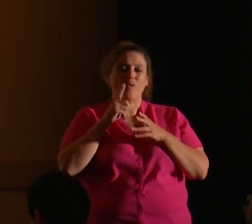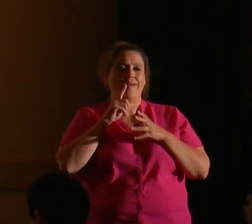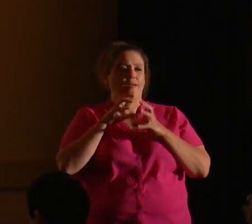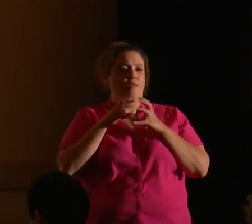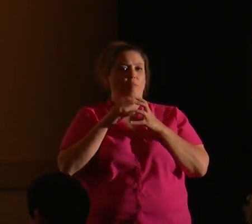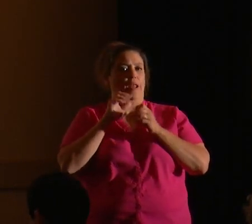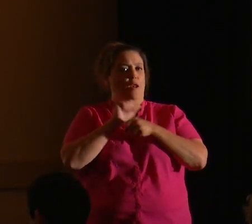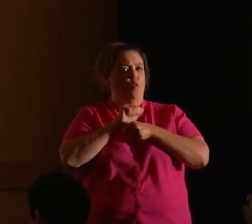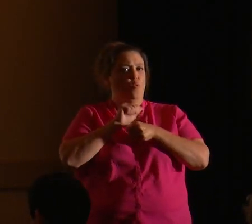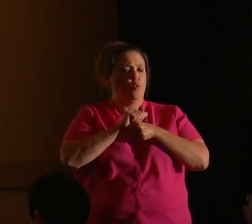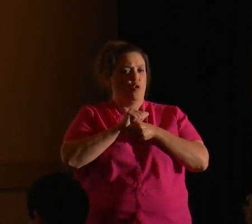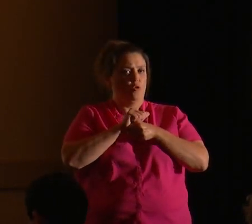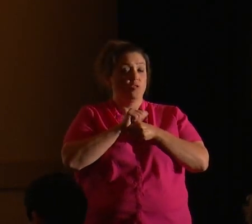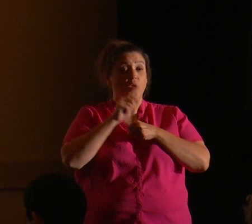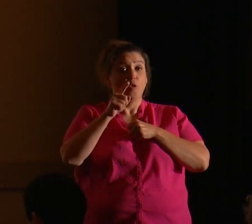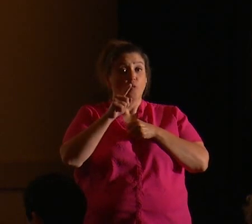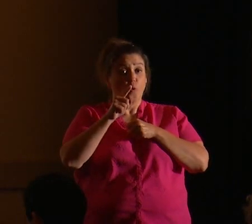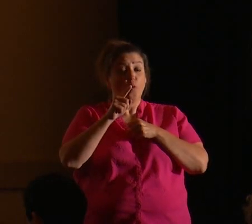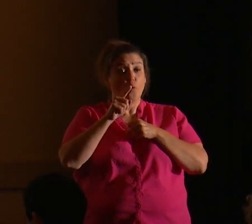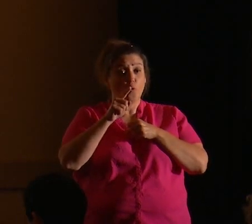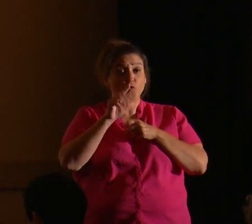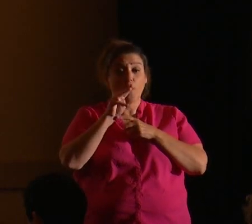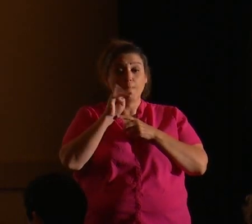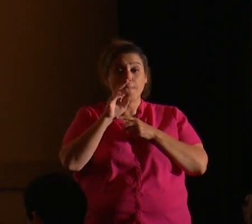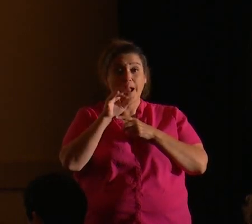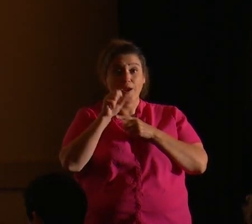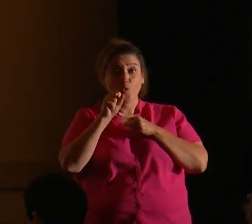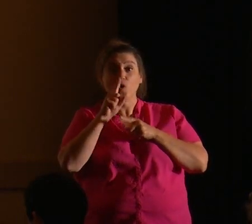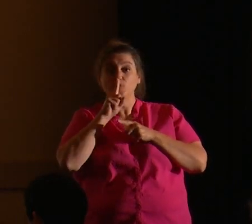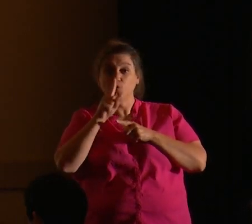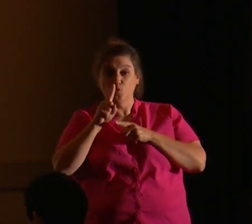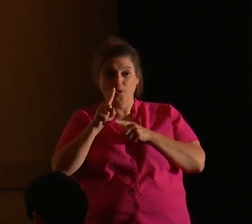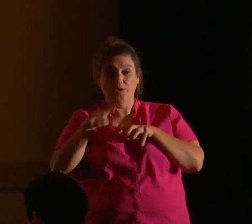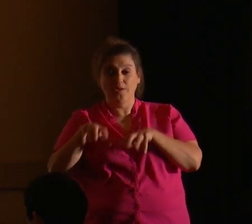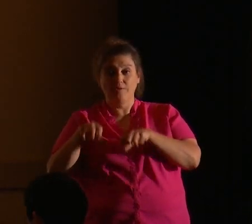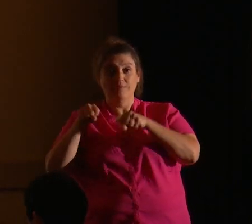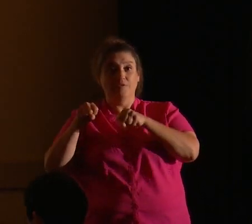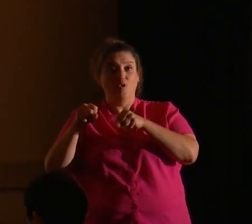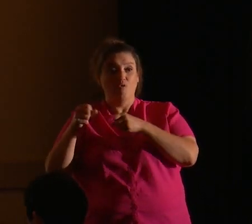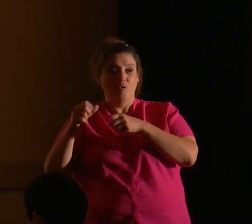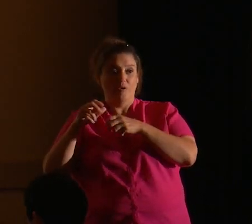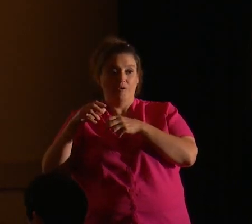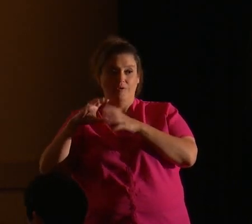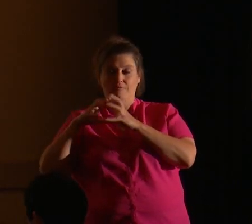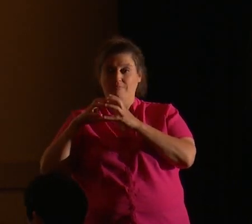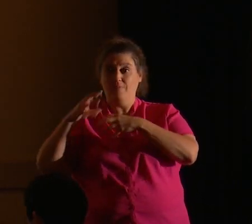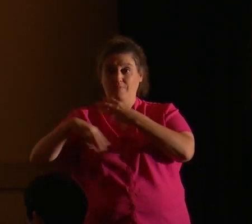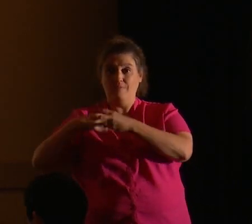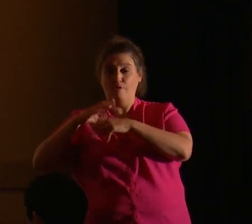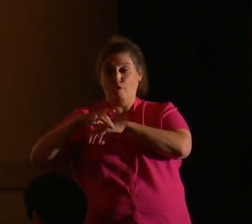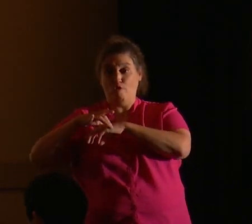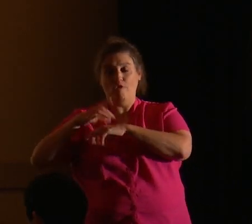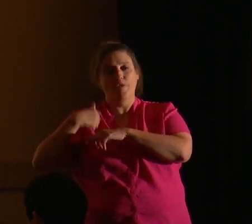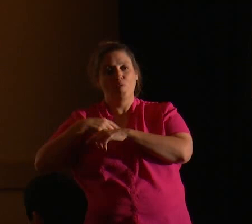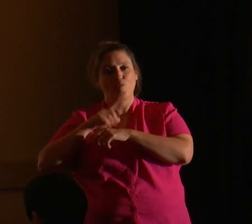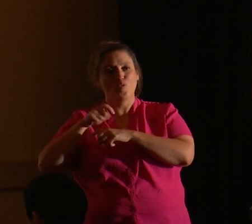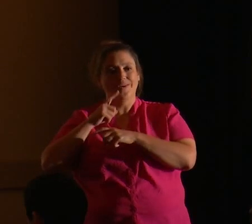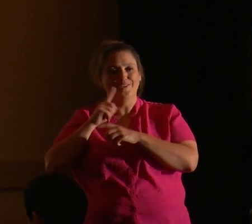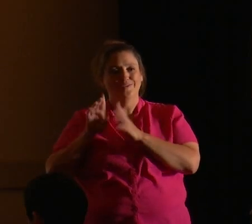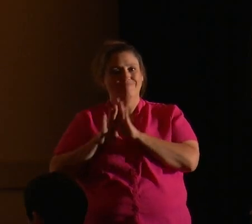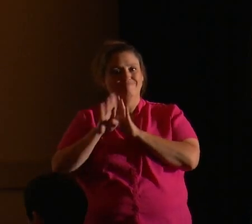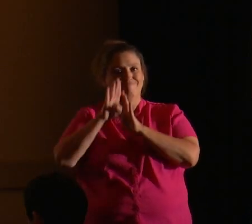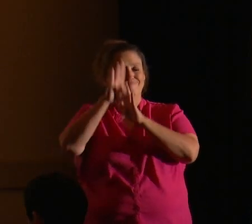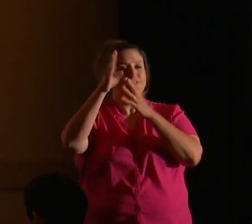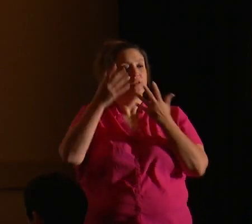microbes are the real inhabitants of the planet and we're just the visitors. So we've been talking until now